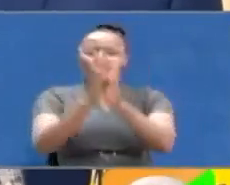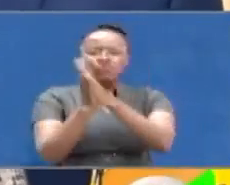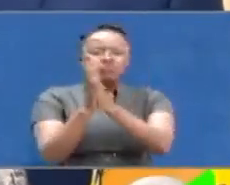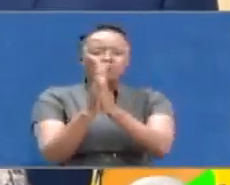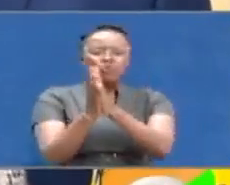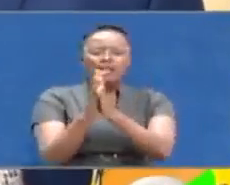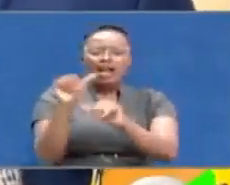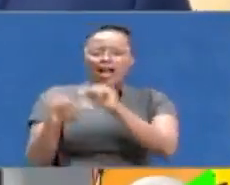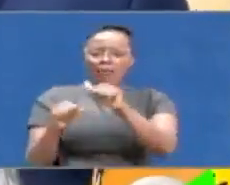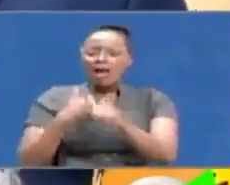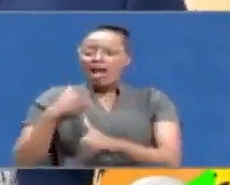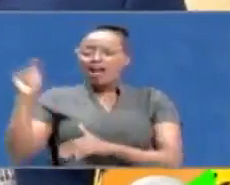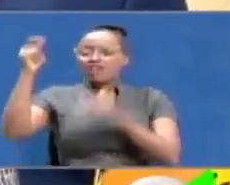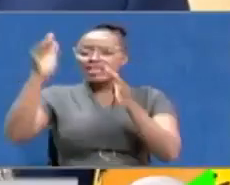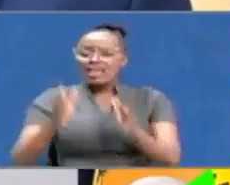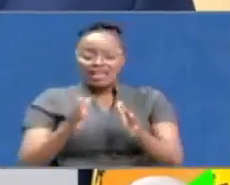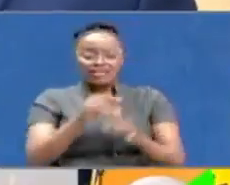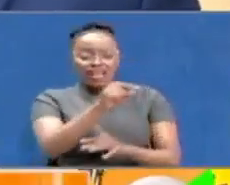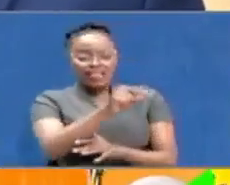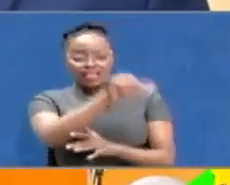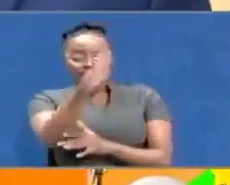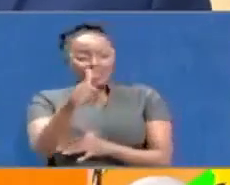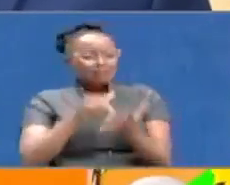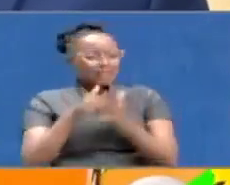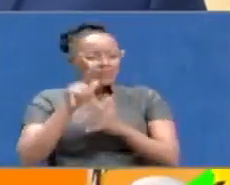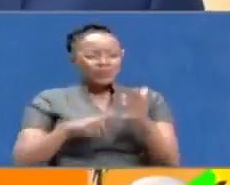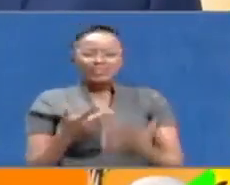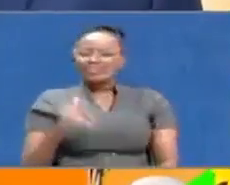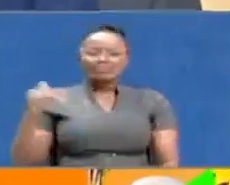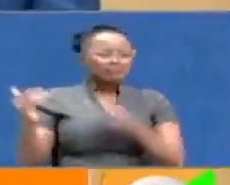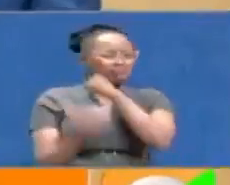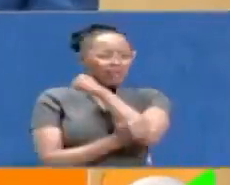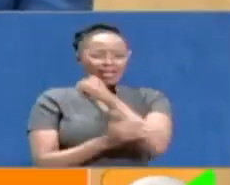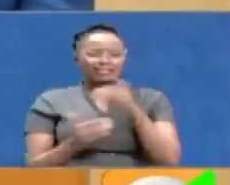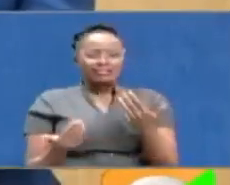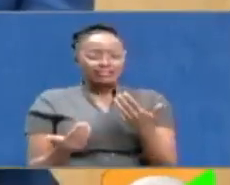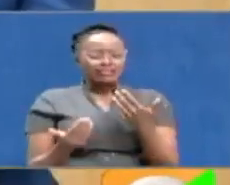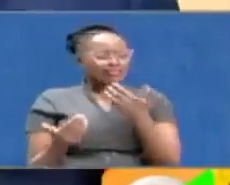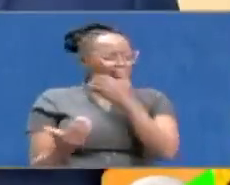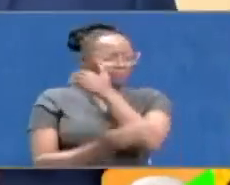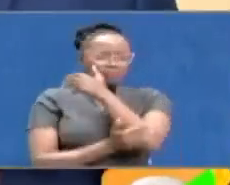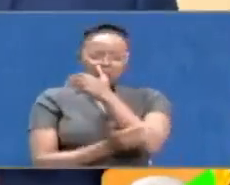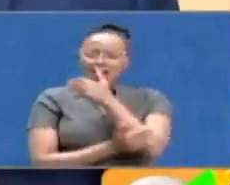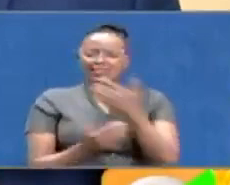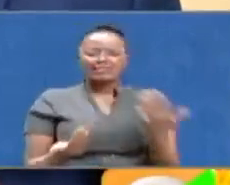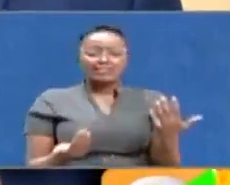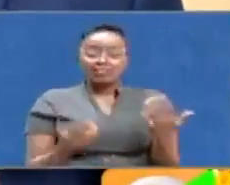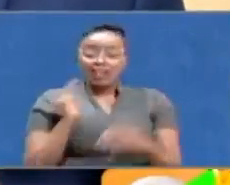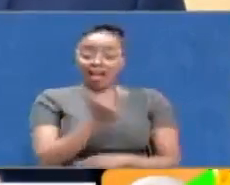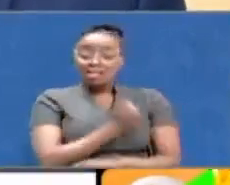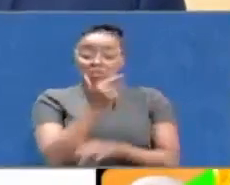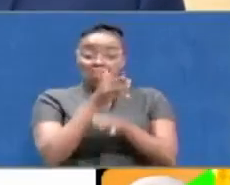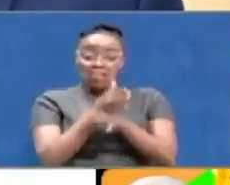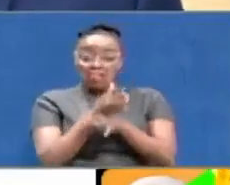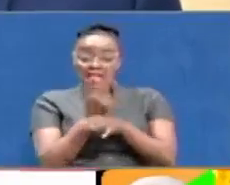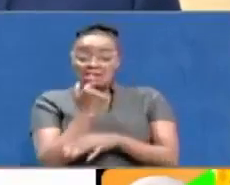of saying that there are more Kenyans than we are, yes. it is disgusting actually, yes, yes. And it is in bad faith. But we cannot also just sit